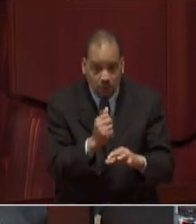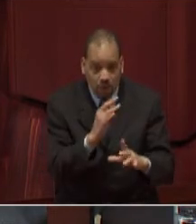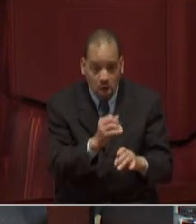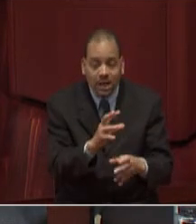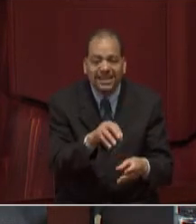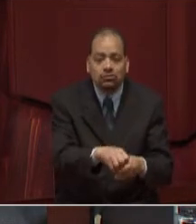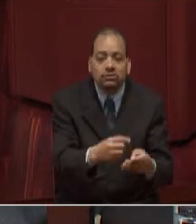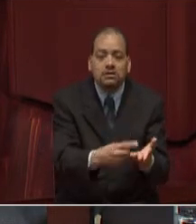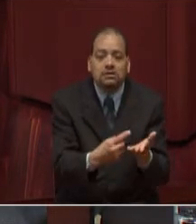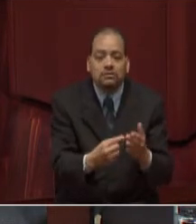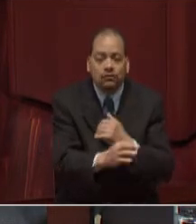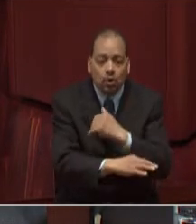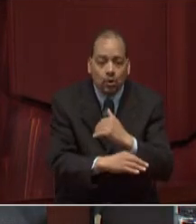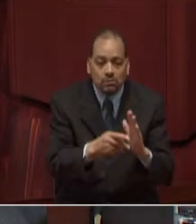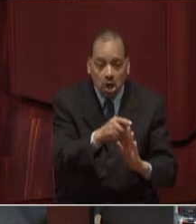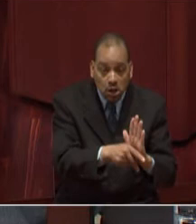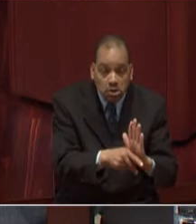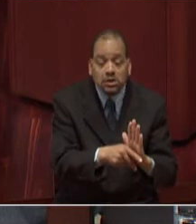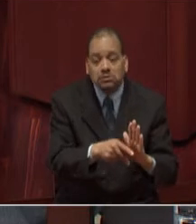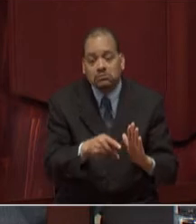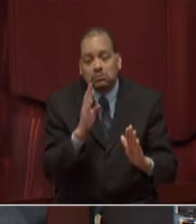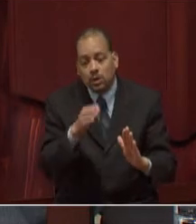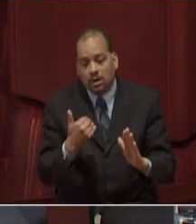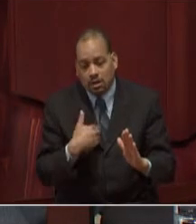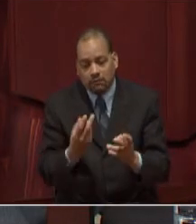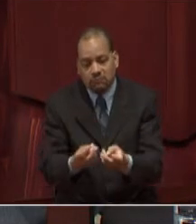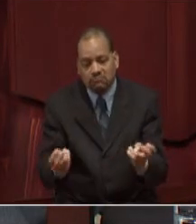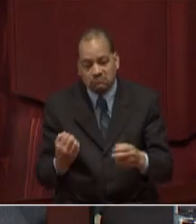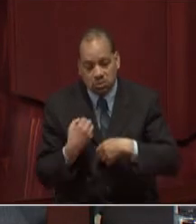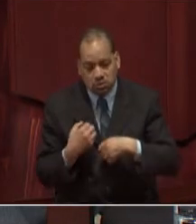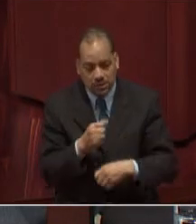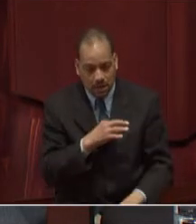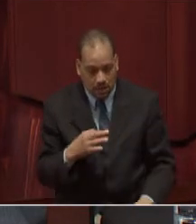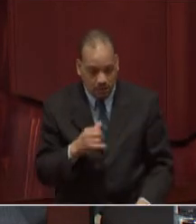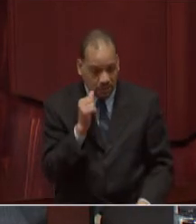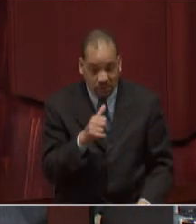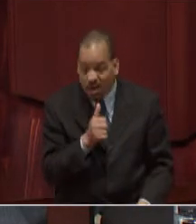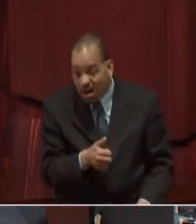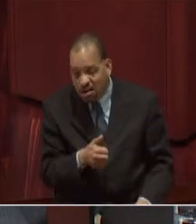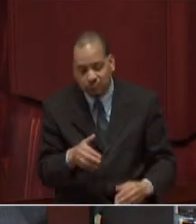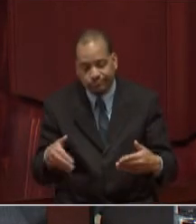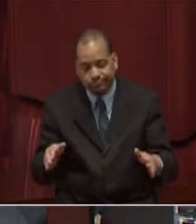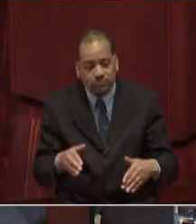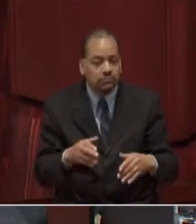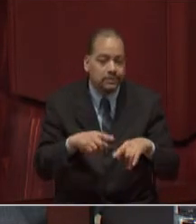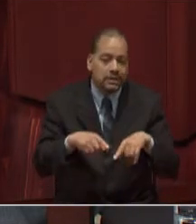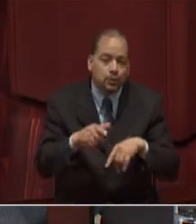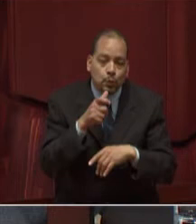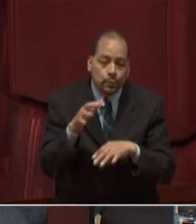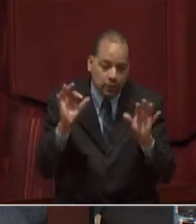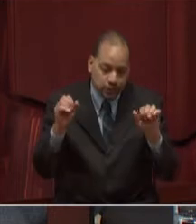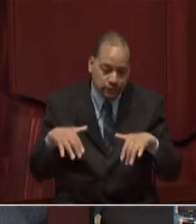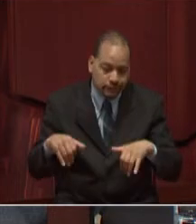security. LBJ was much more interested in civil rights and domestic affairs, although Vietnam became